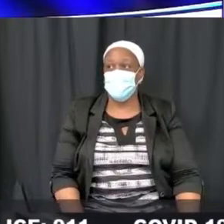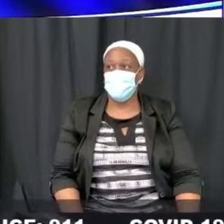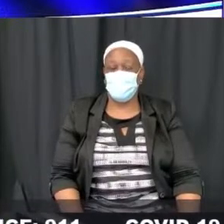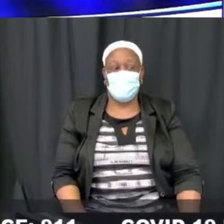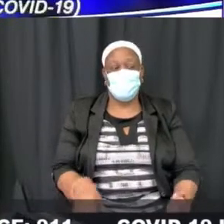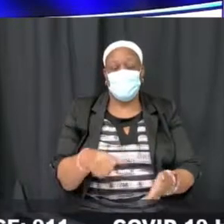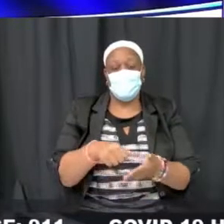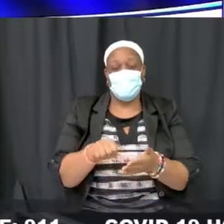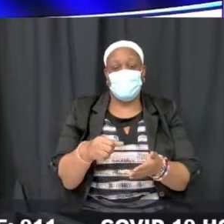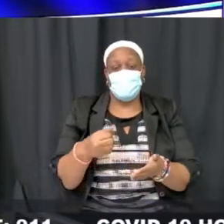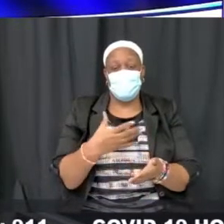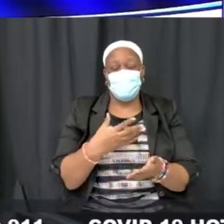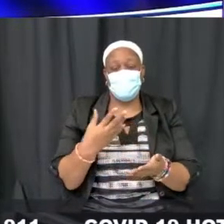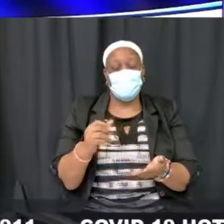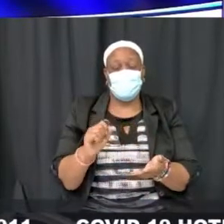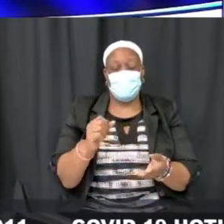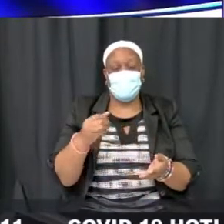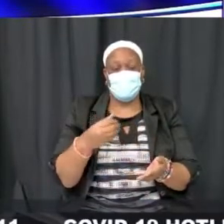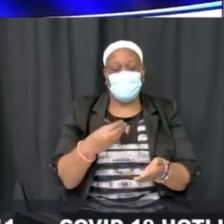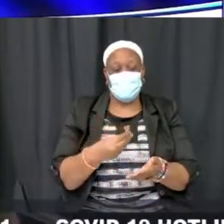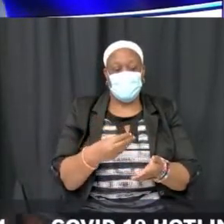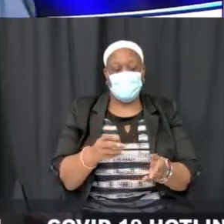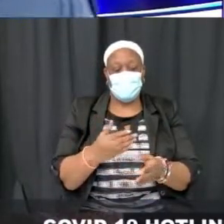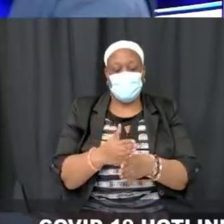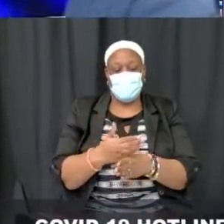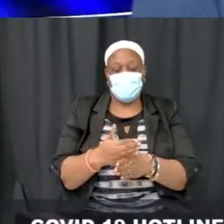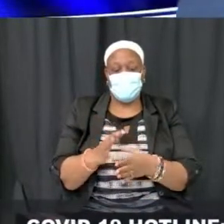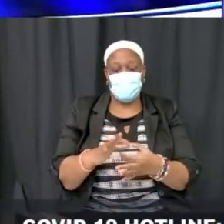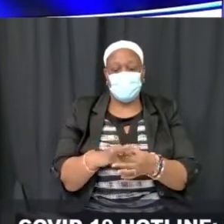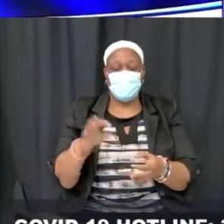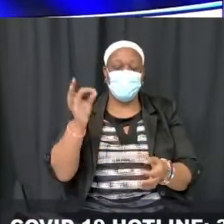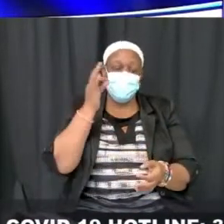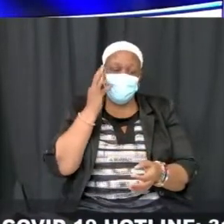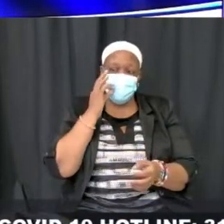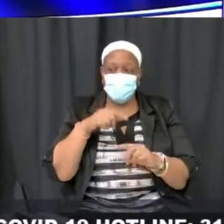Social Assistance Program.